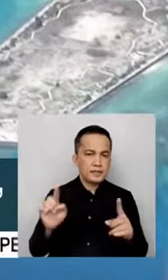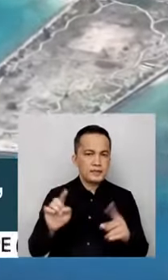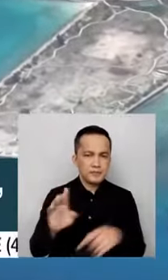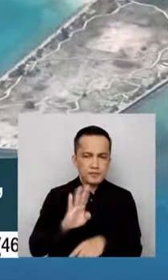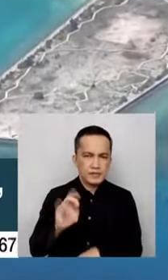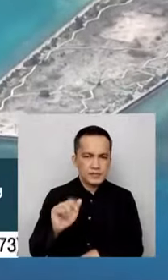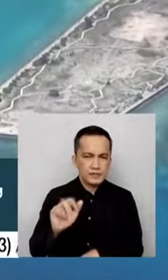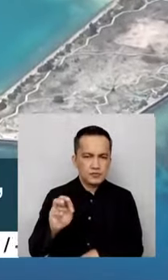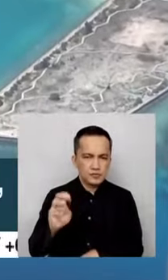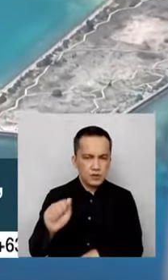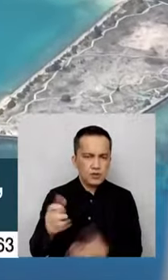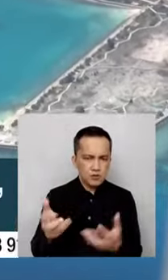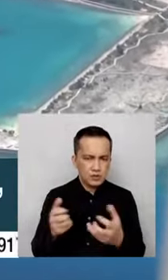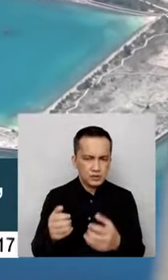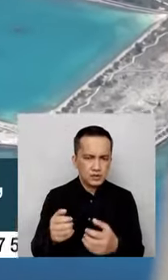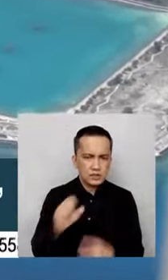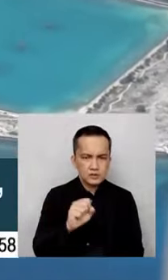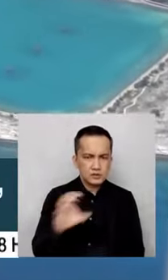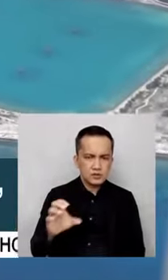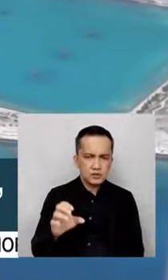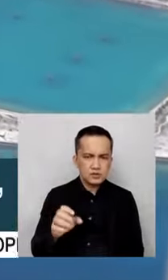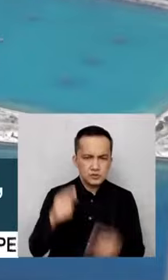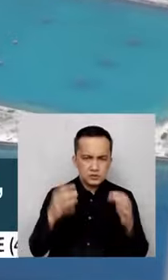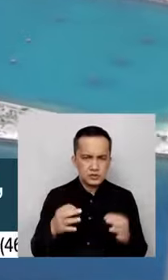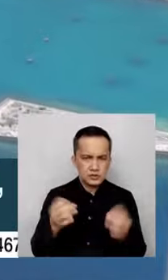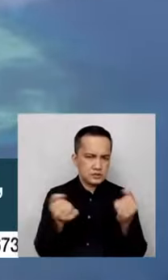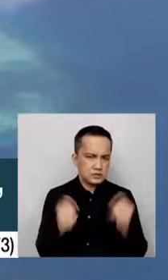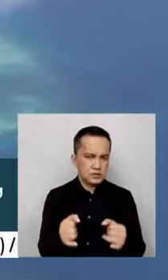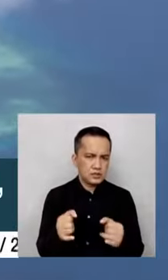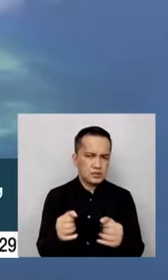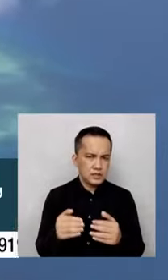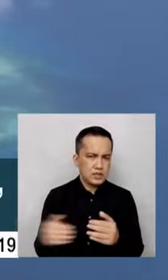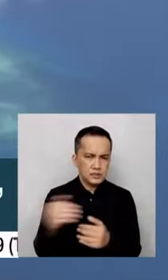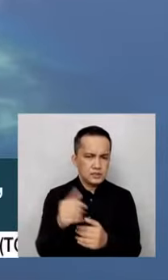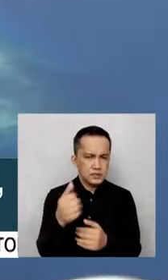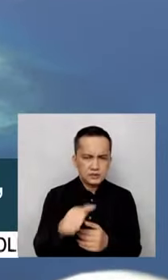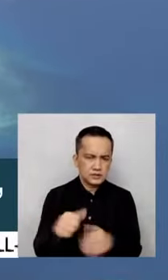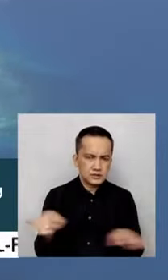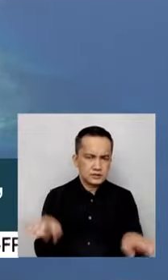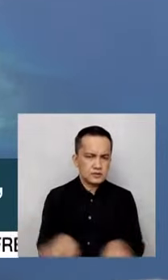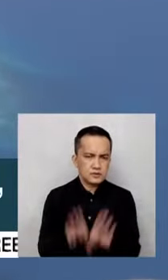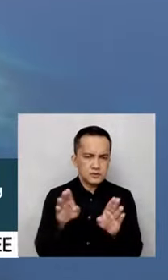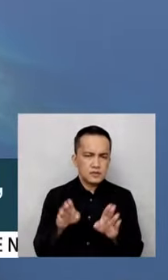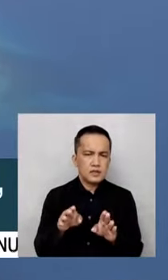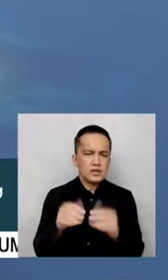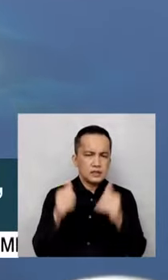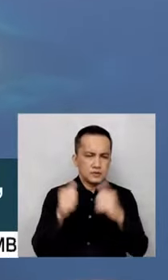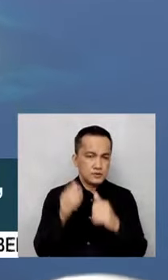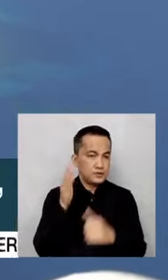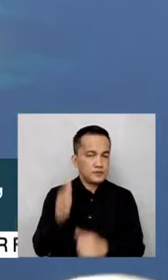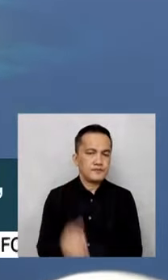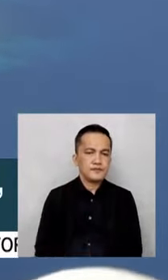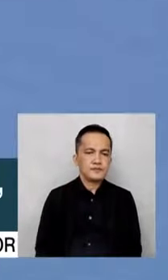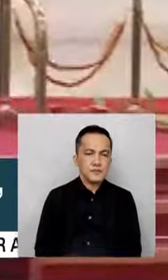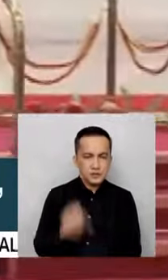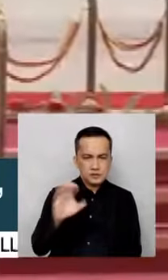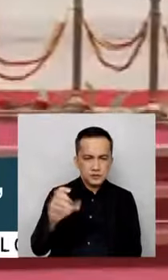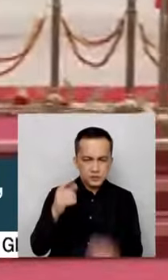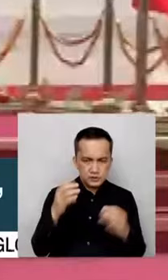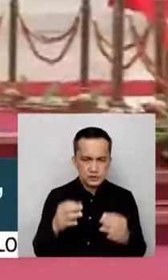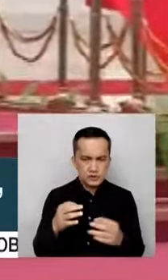Muna wanted the High Court to rule on the issues in the case ahead of any similar deal in the future. The Supreme Court ruling decision comes